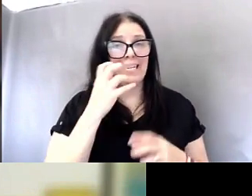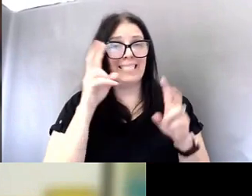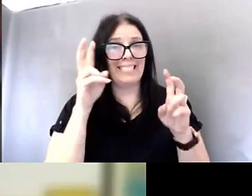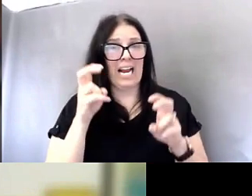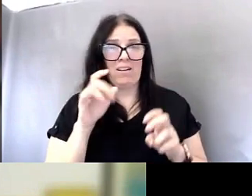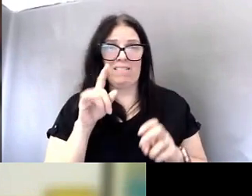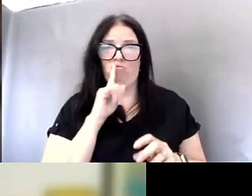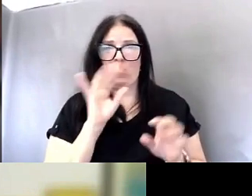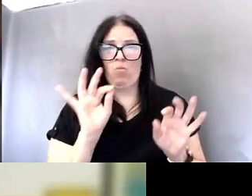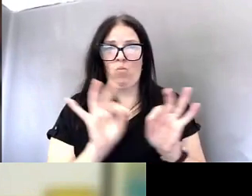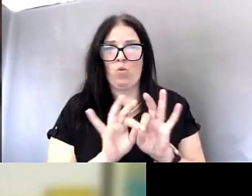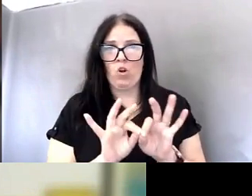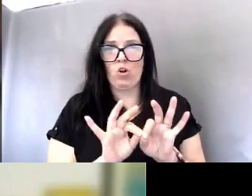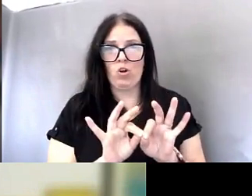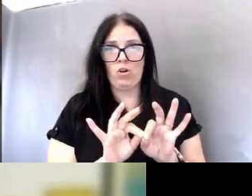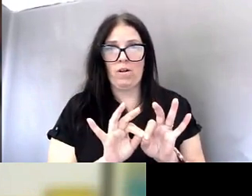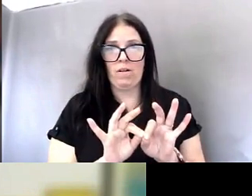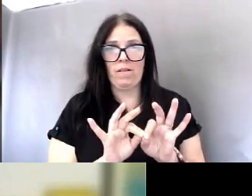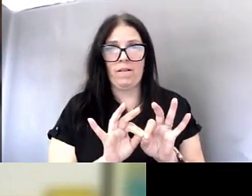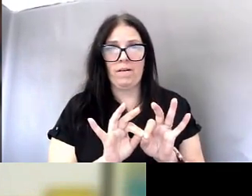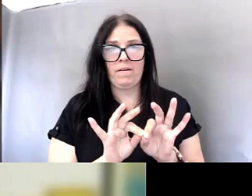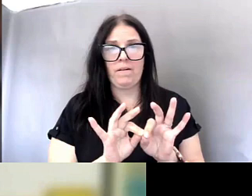of these titles.